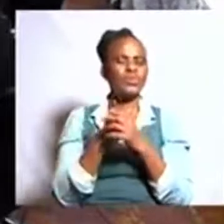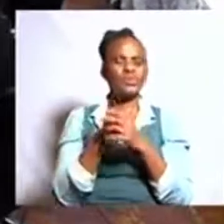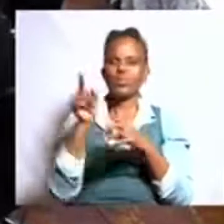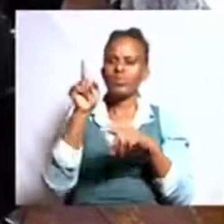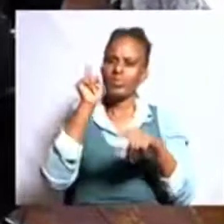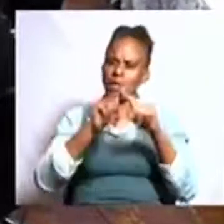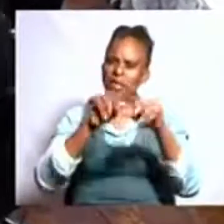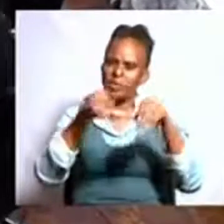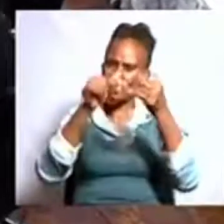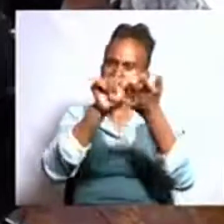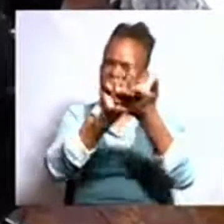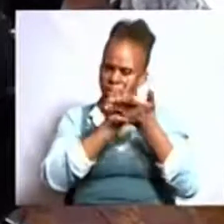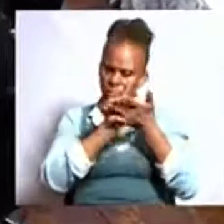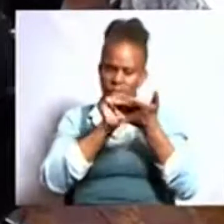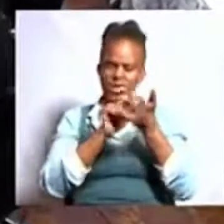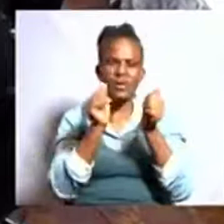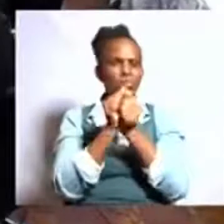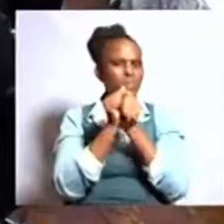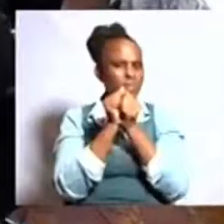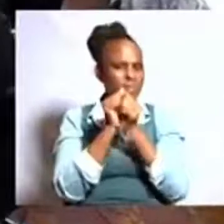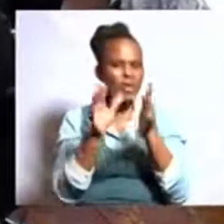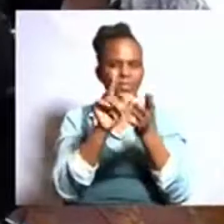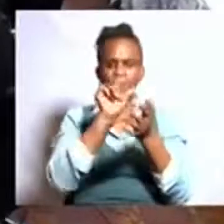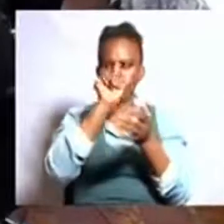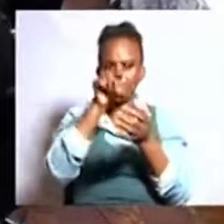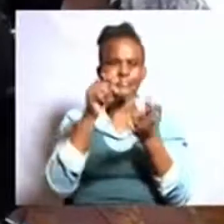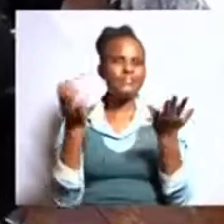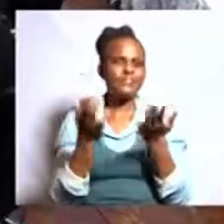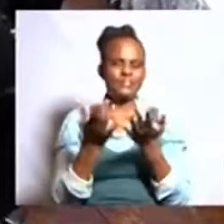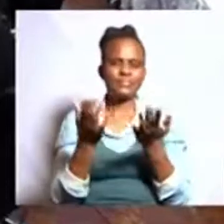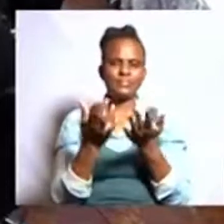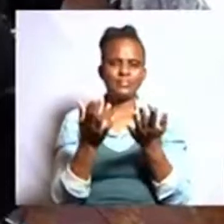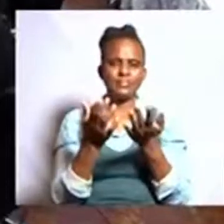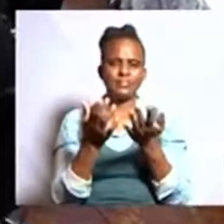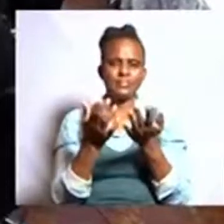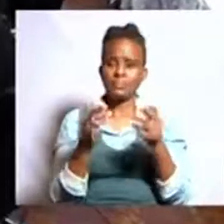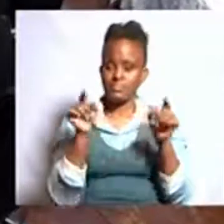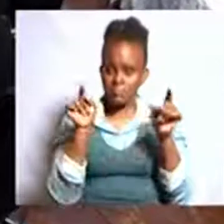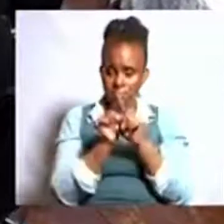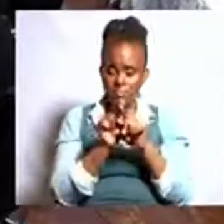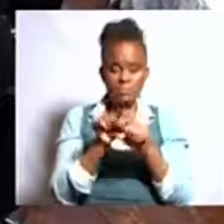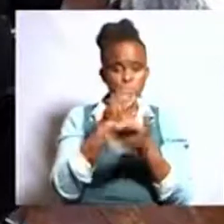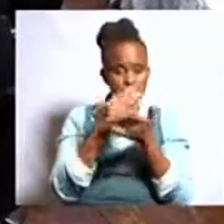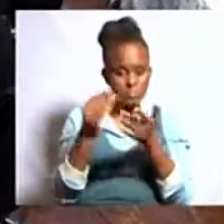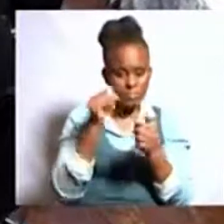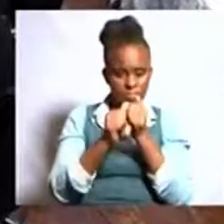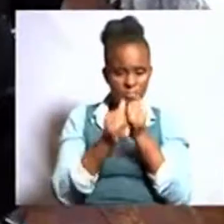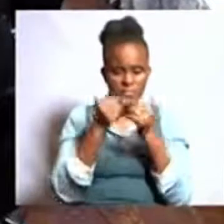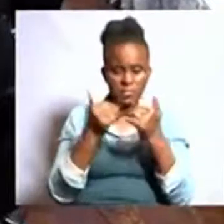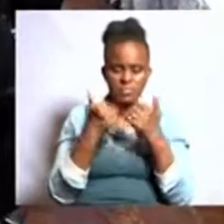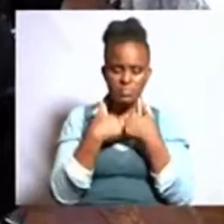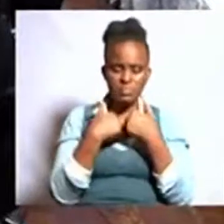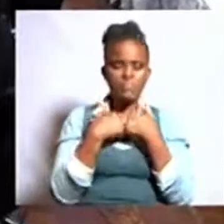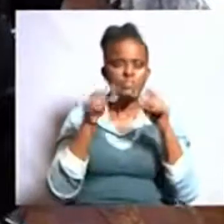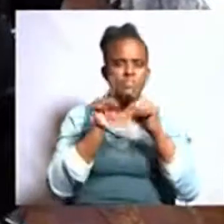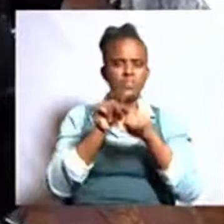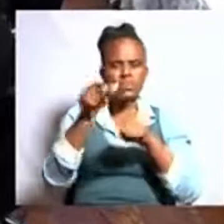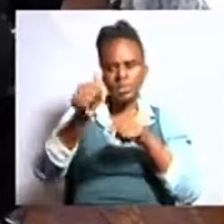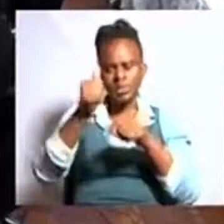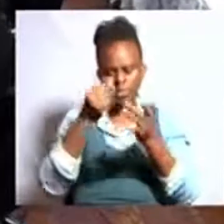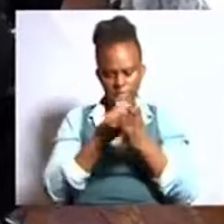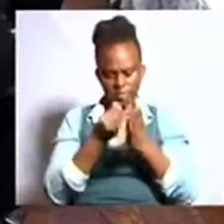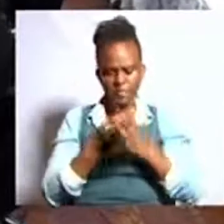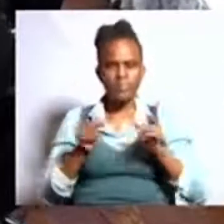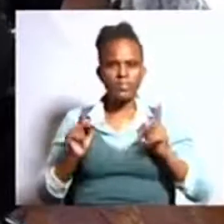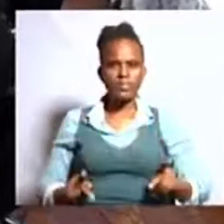can't issue a loan prior to it being insured. So it's something which is, there's a common practice. You are a financial